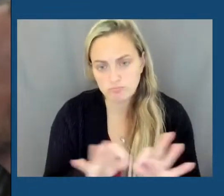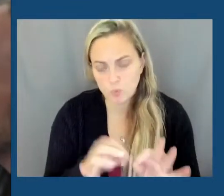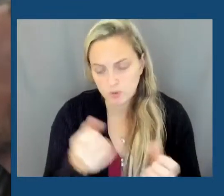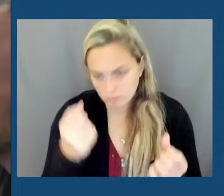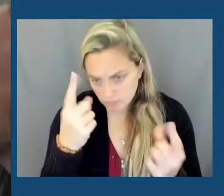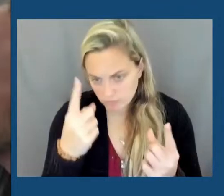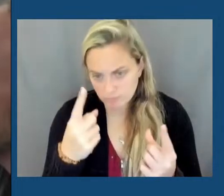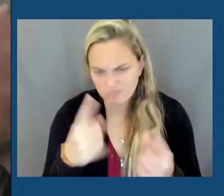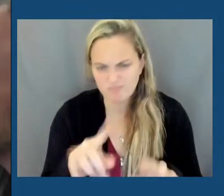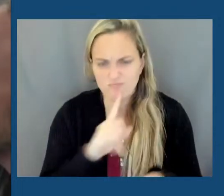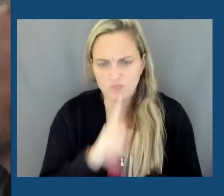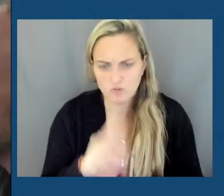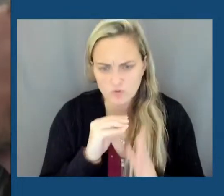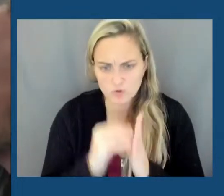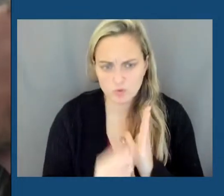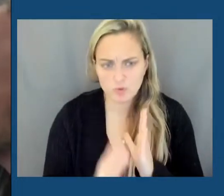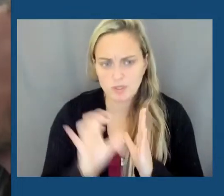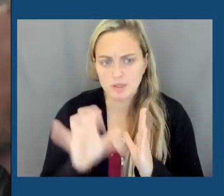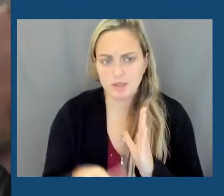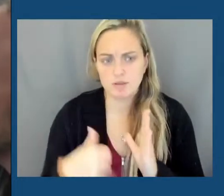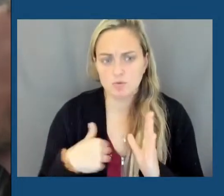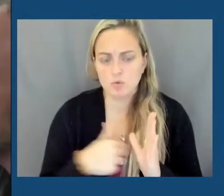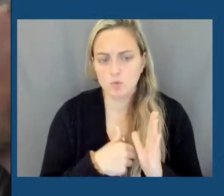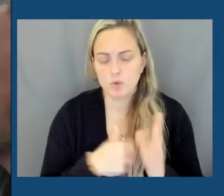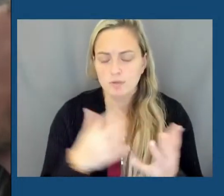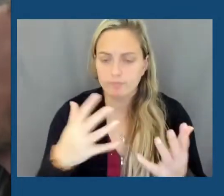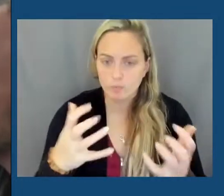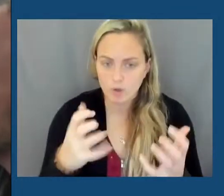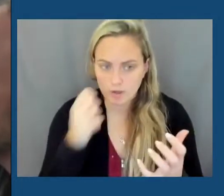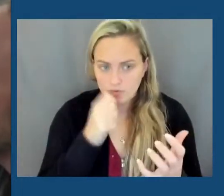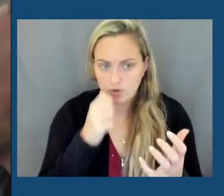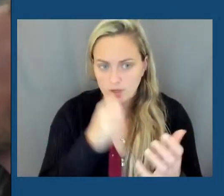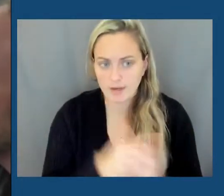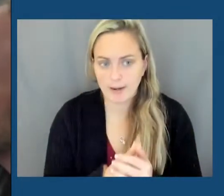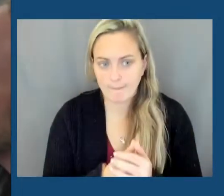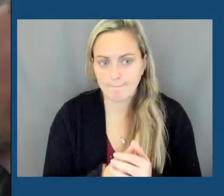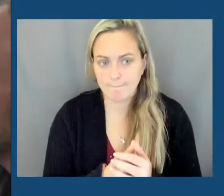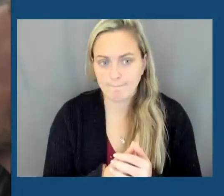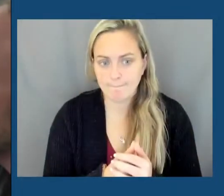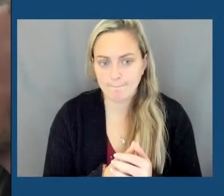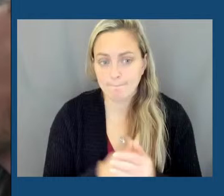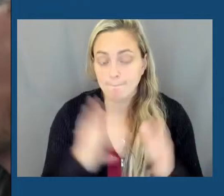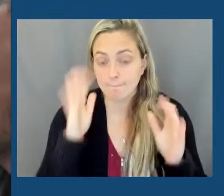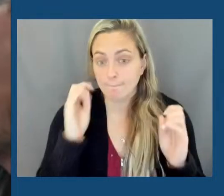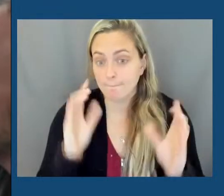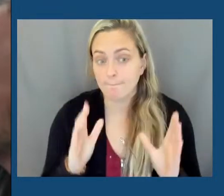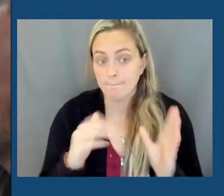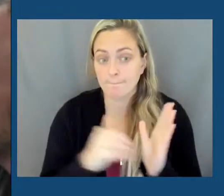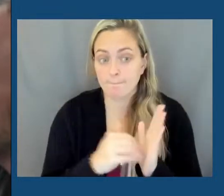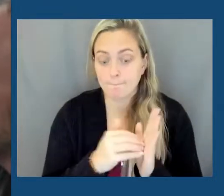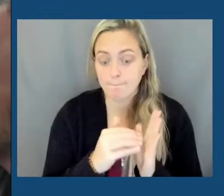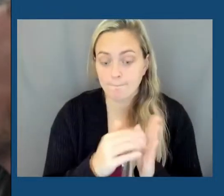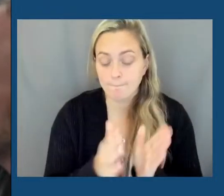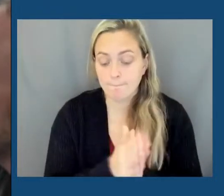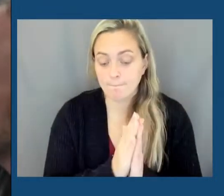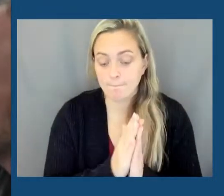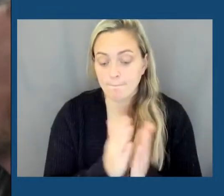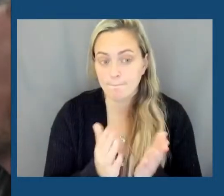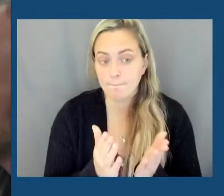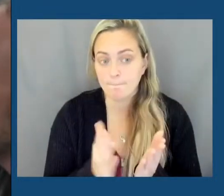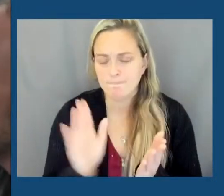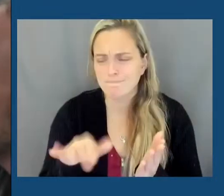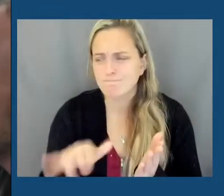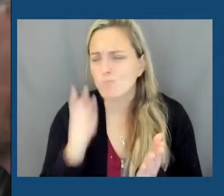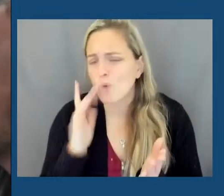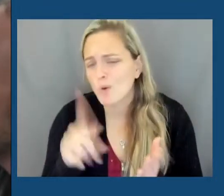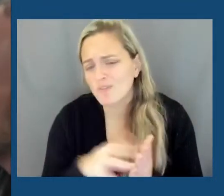for our students. And that is what we crave every single day. Educators are often asked, Miss, why do I have to